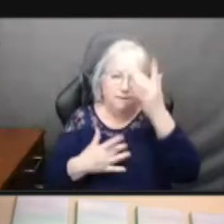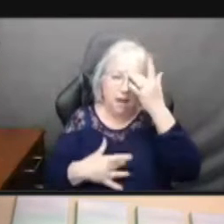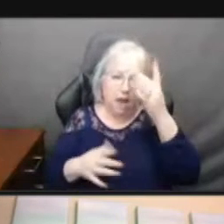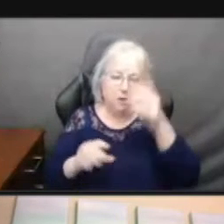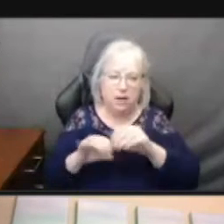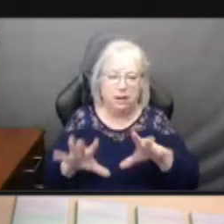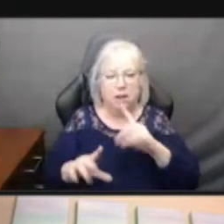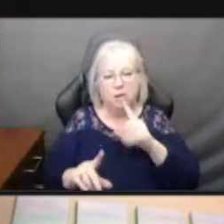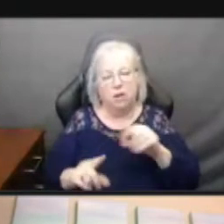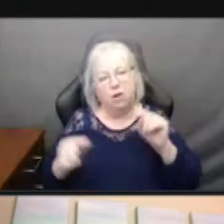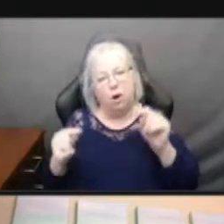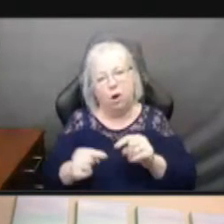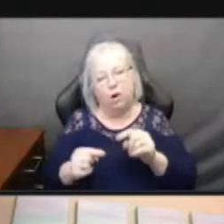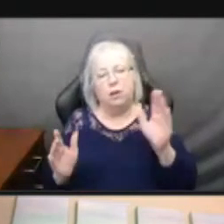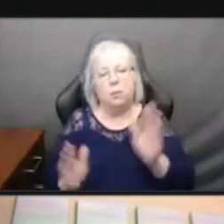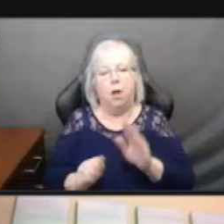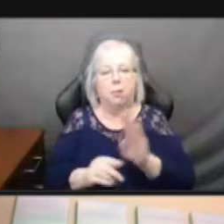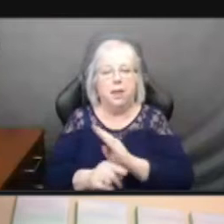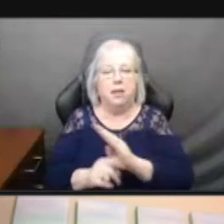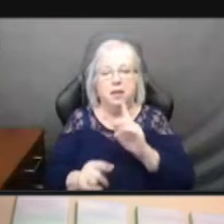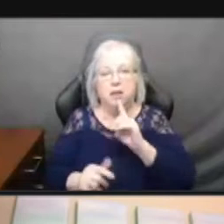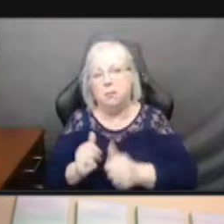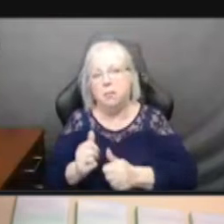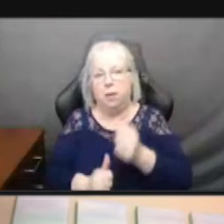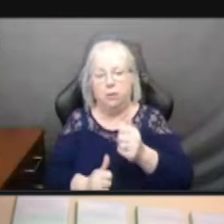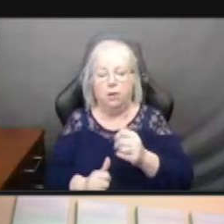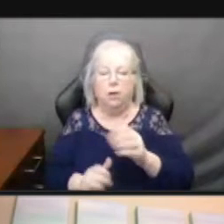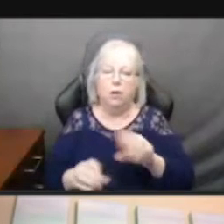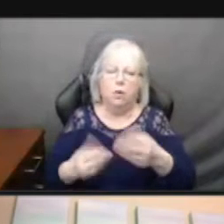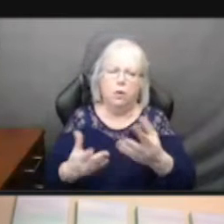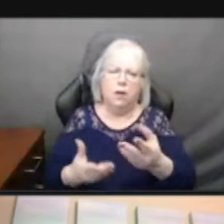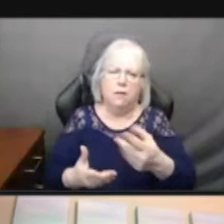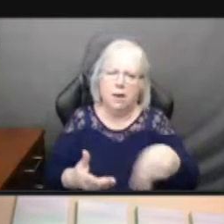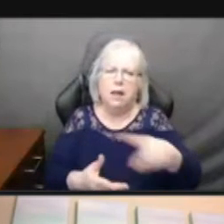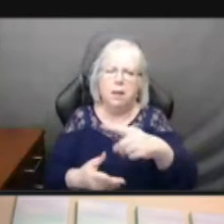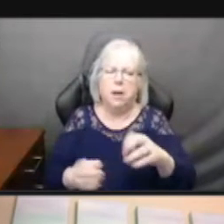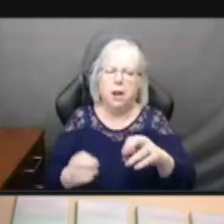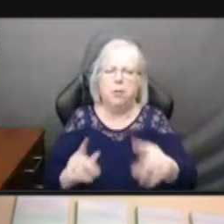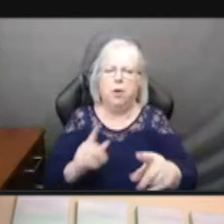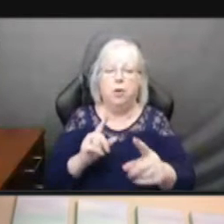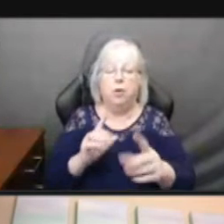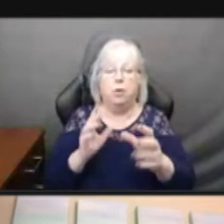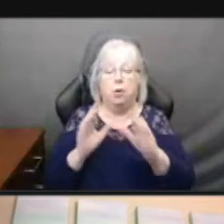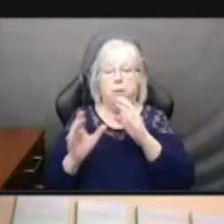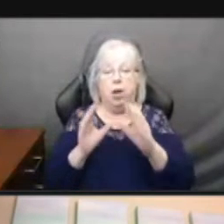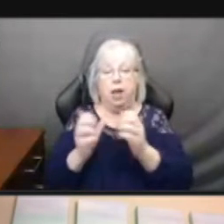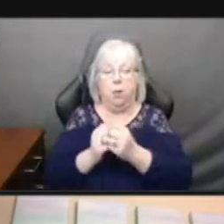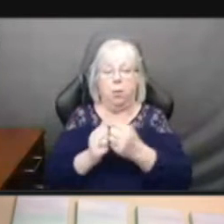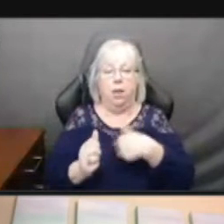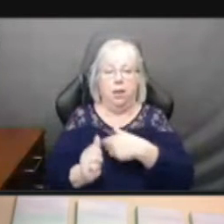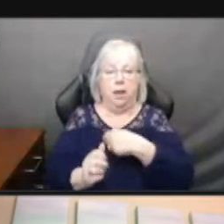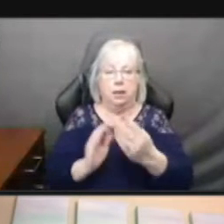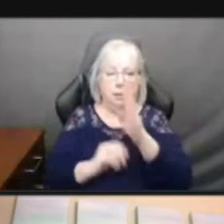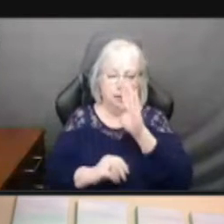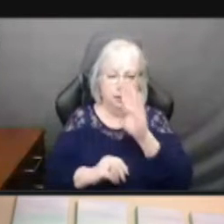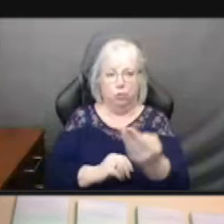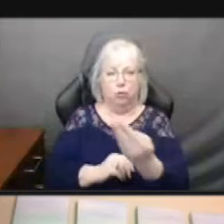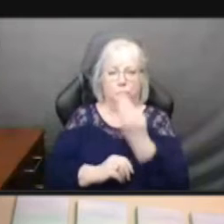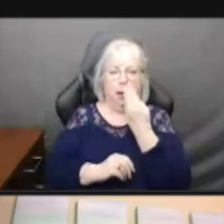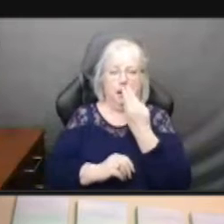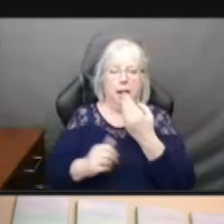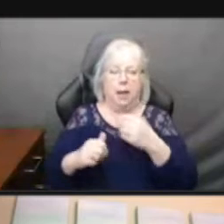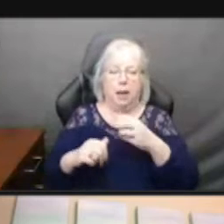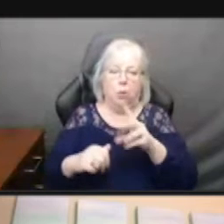small businesses the most. So giving them an opportunity to communicate with us directly on how we can